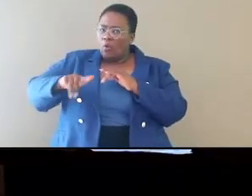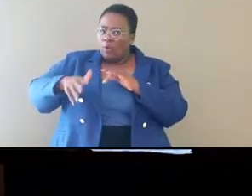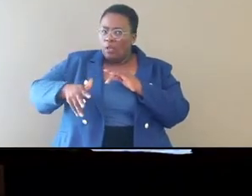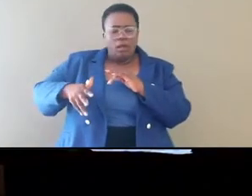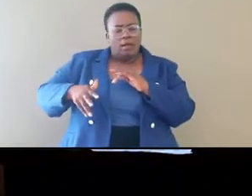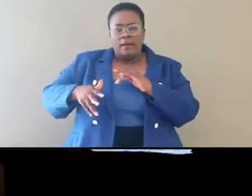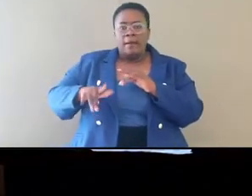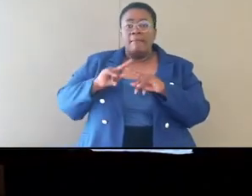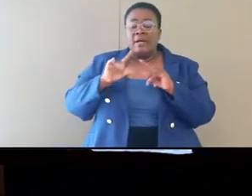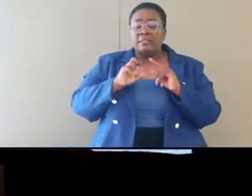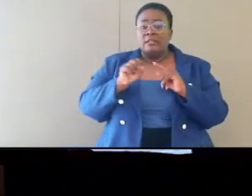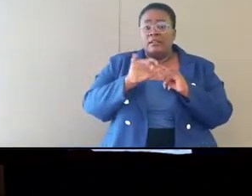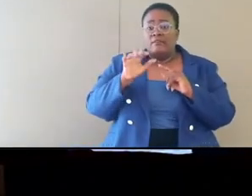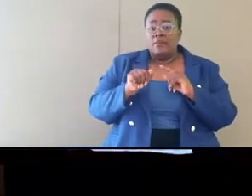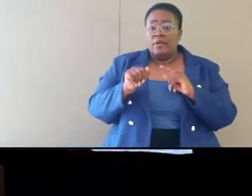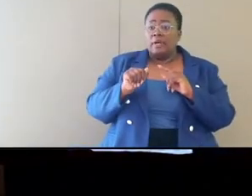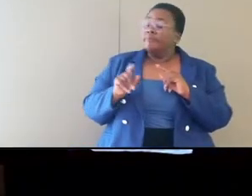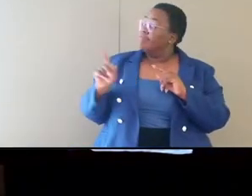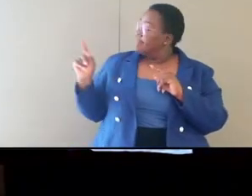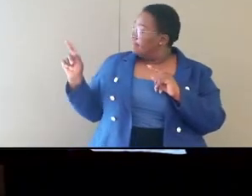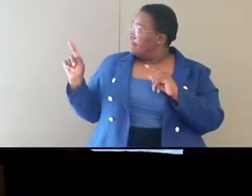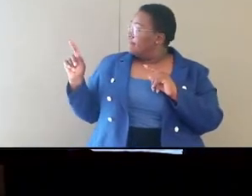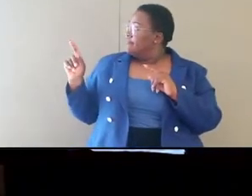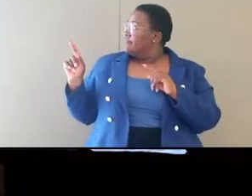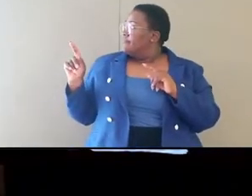South Africa is an outlier on that curve.